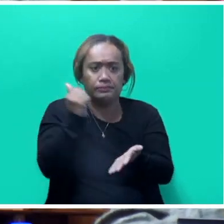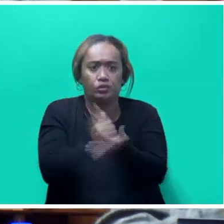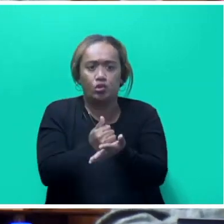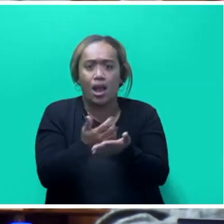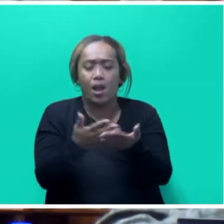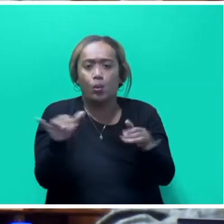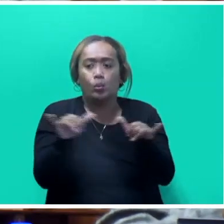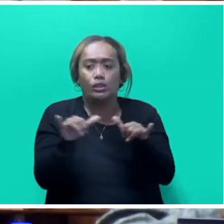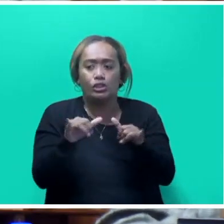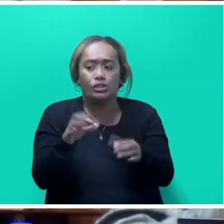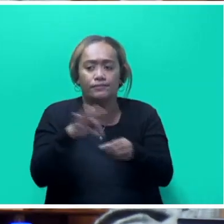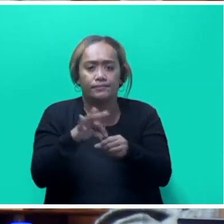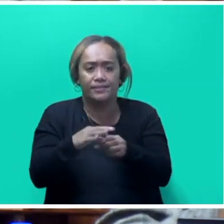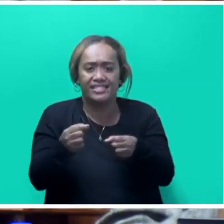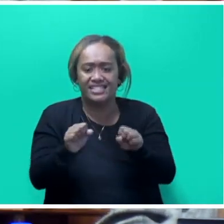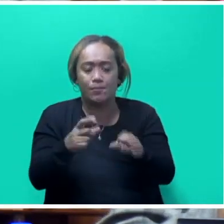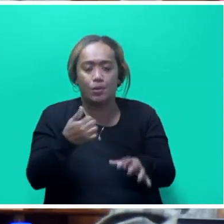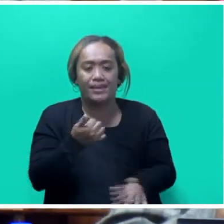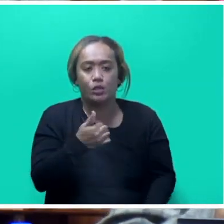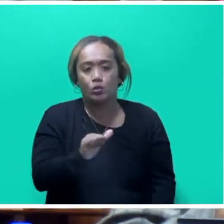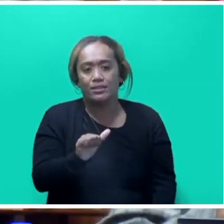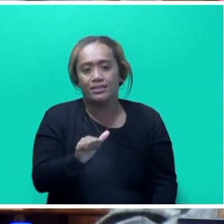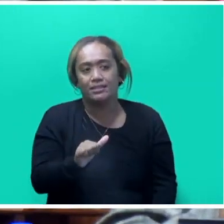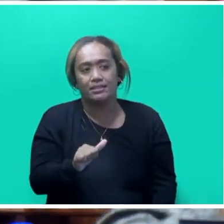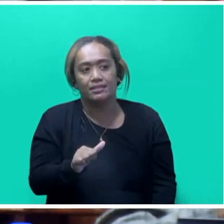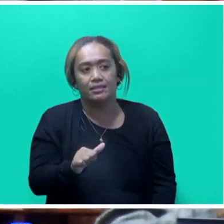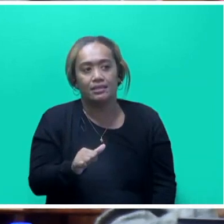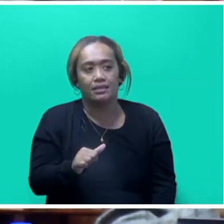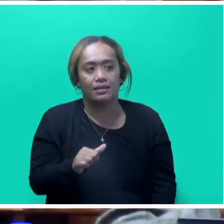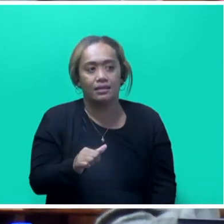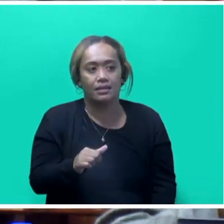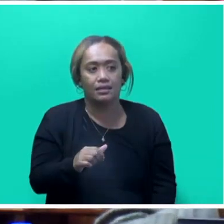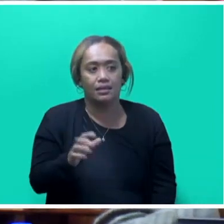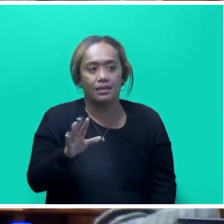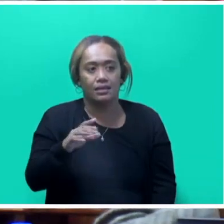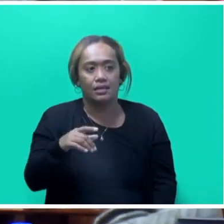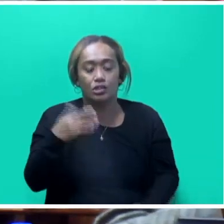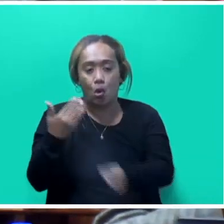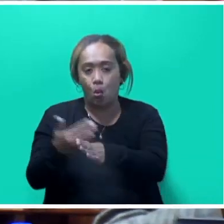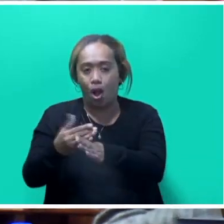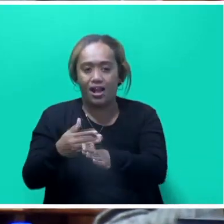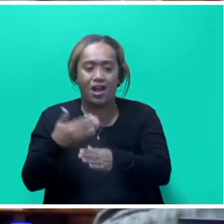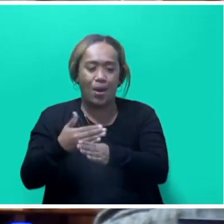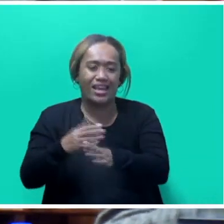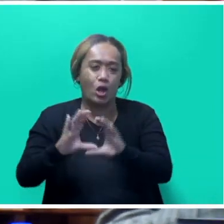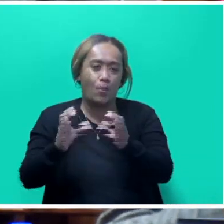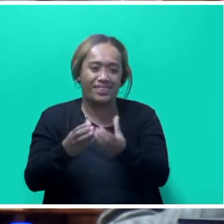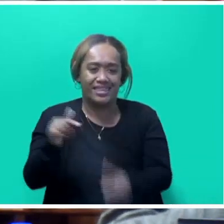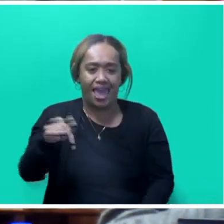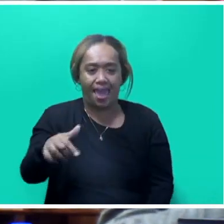which electoral system will be used, as I would be preempting the work of a working committee.